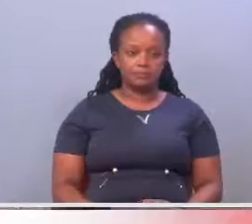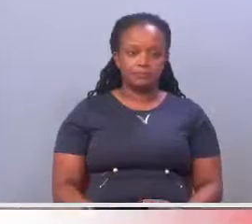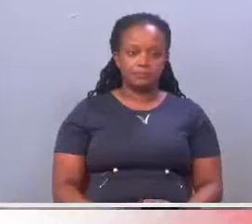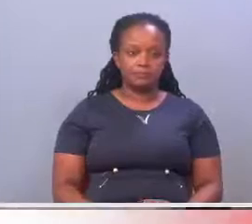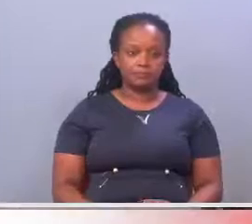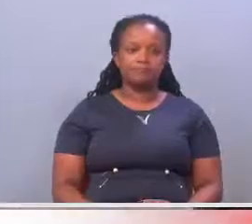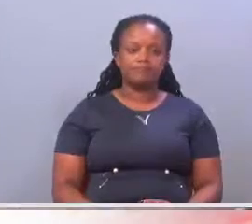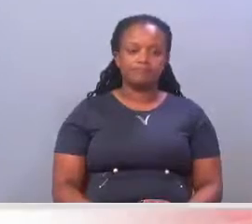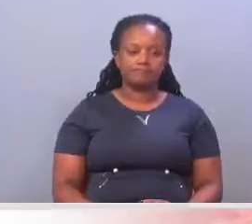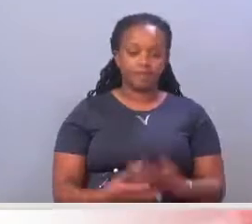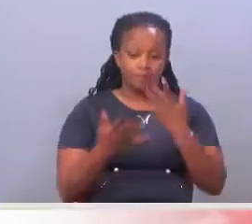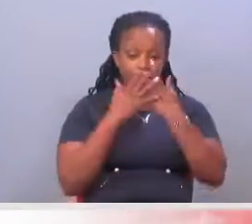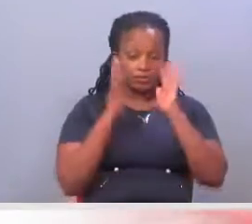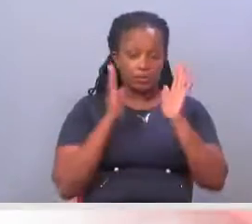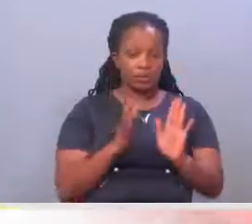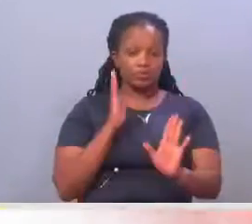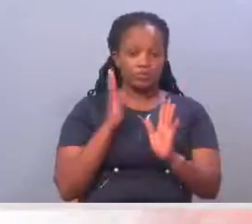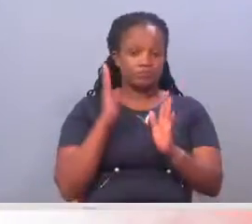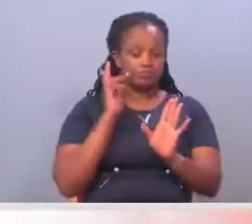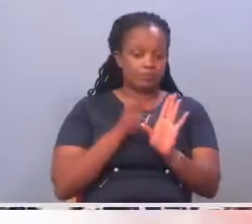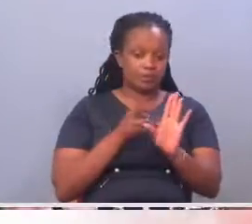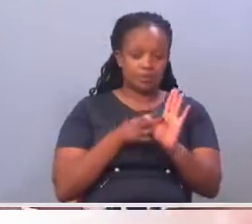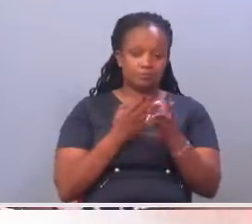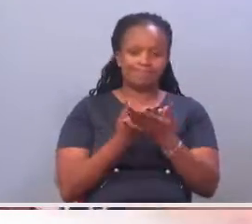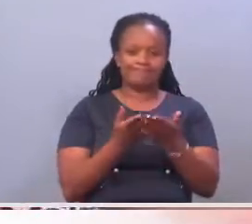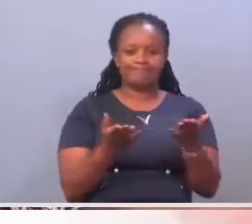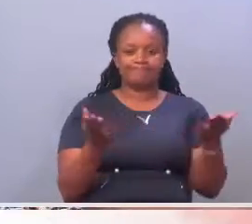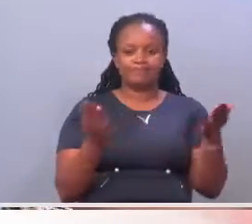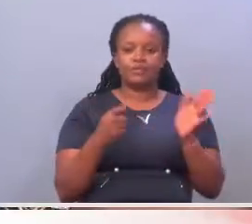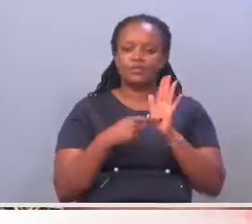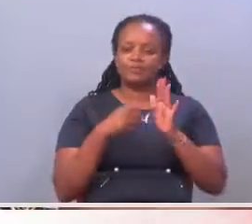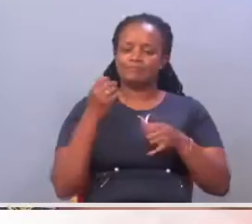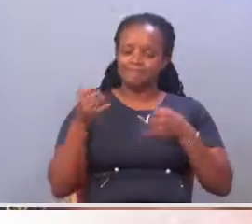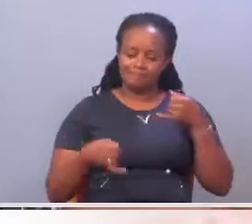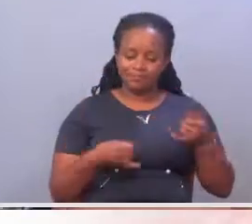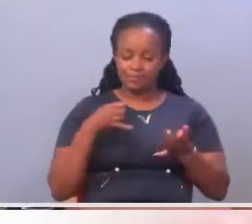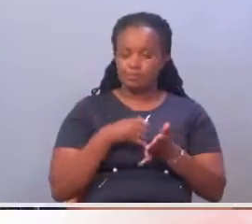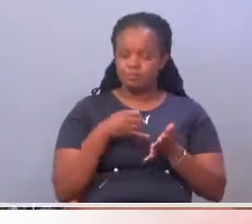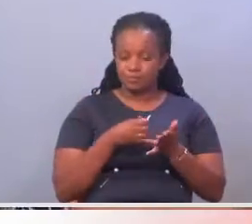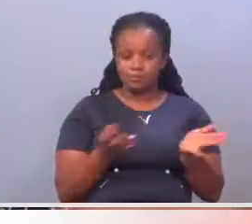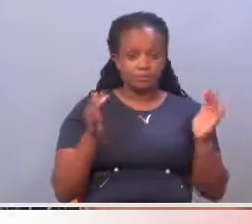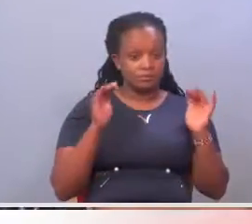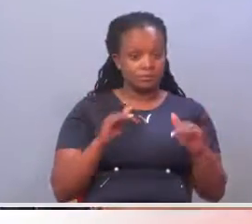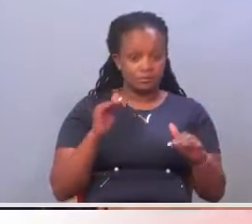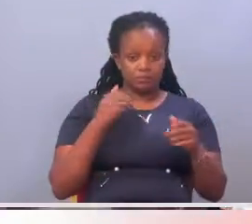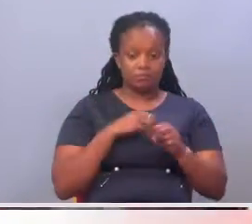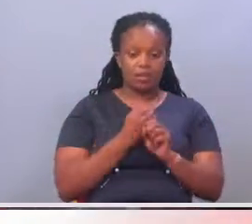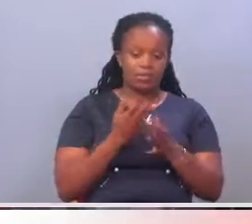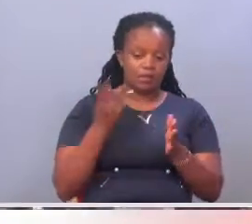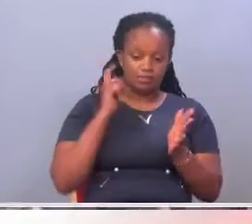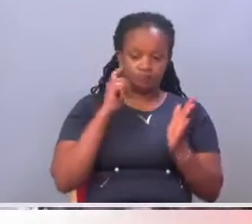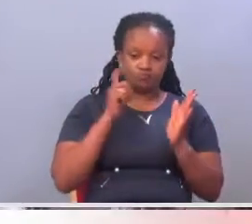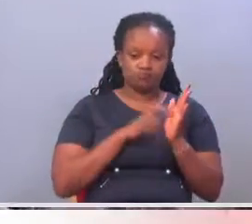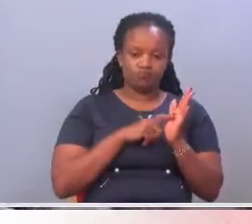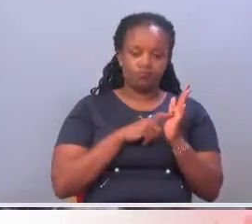Inmates who participated in the event expressed their joy for being part of the event as it helped them discover their talents and gave